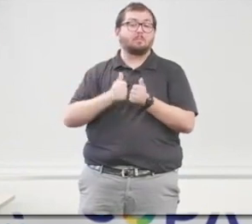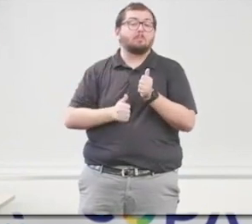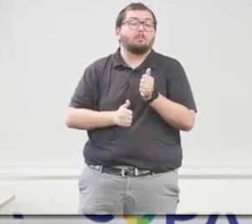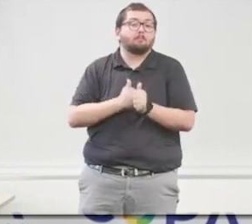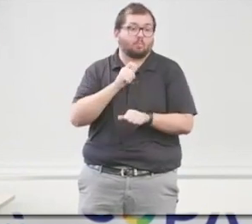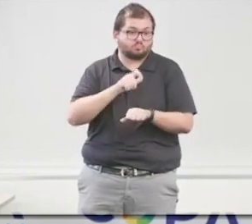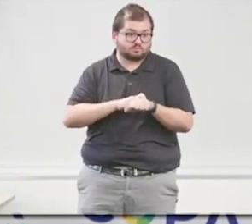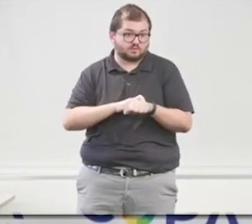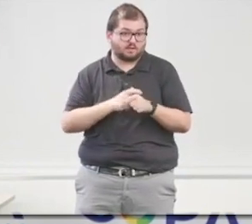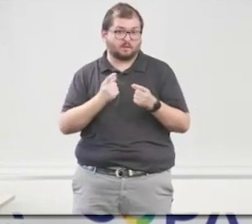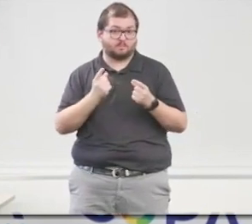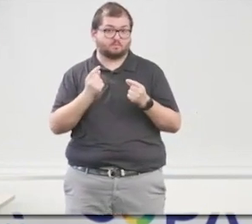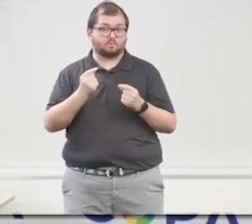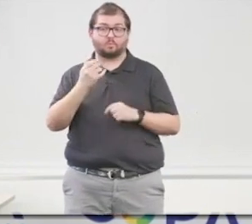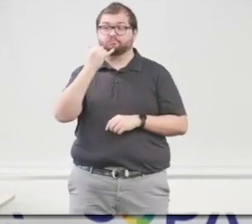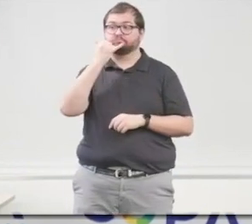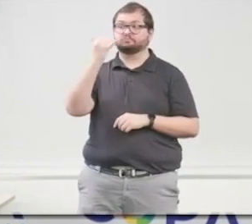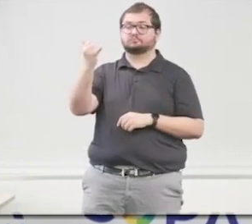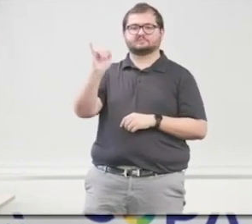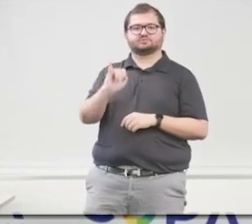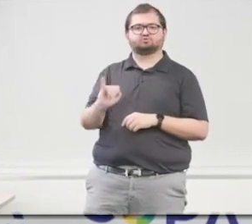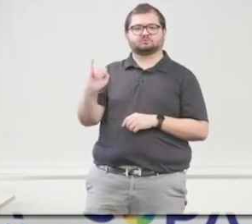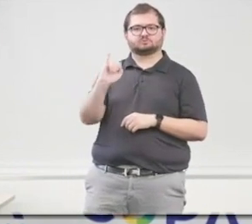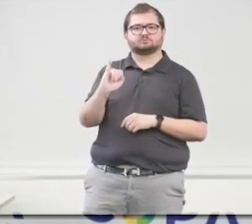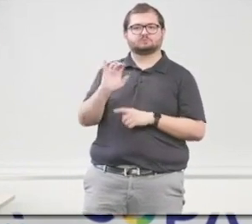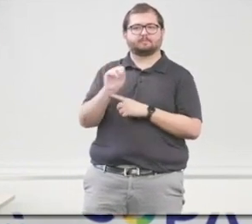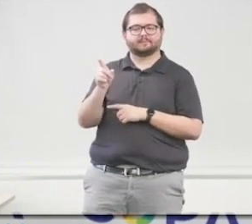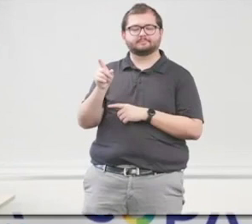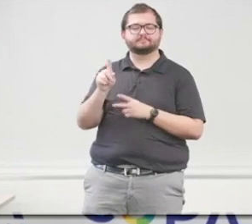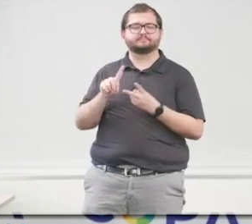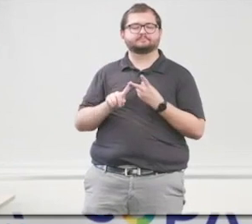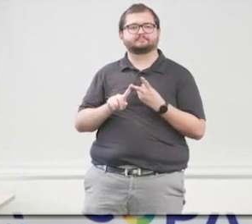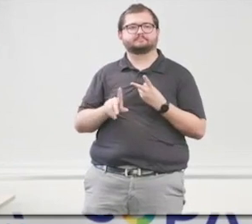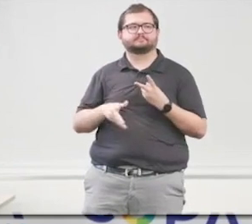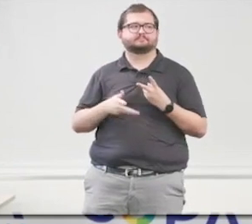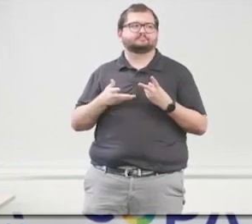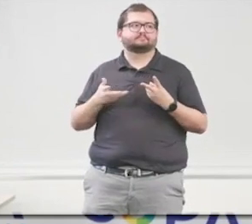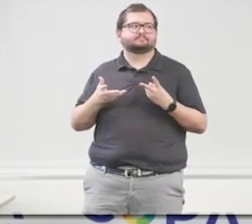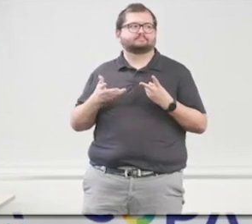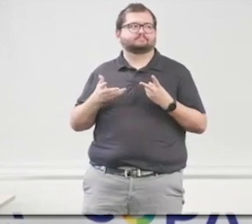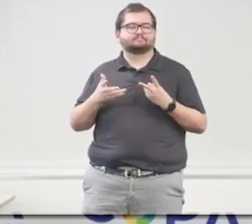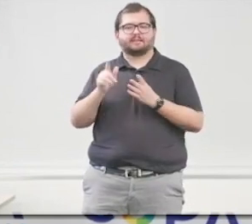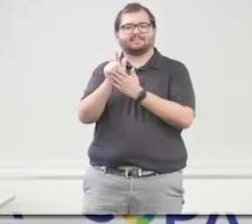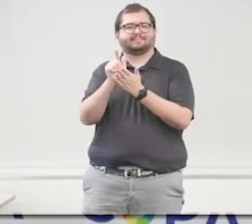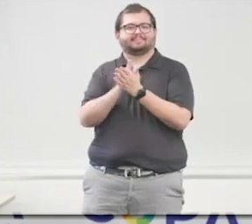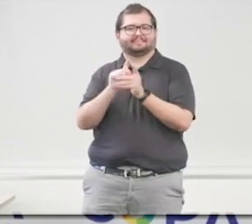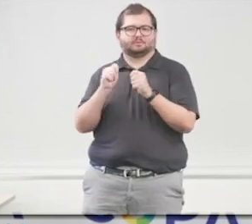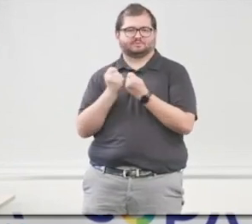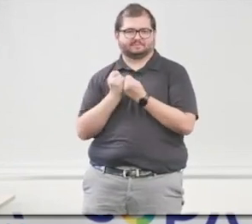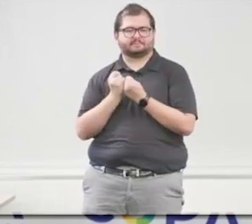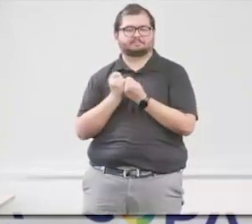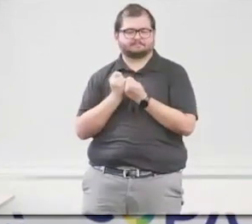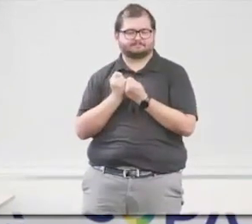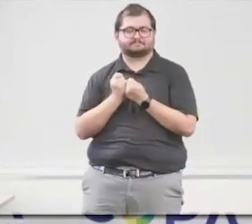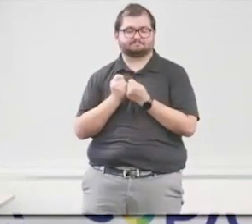Most of the time, the call goes to the insurance provider or to the legal team.